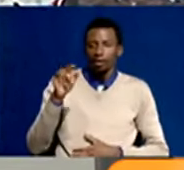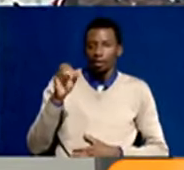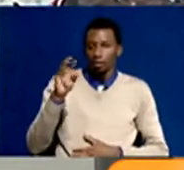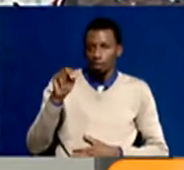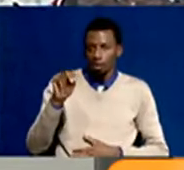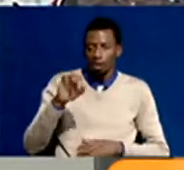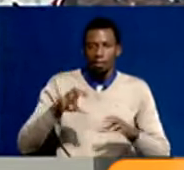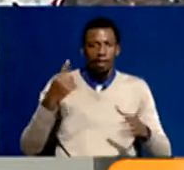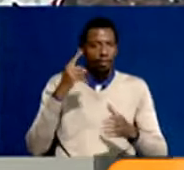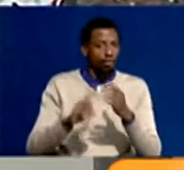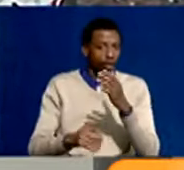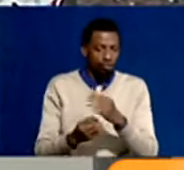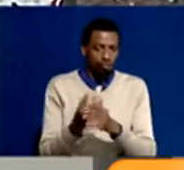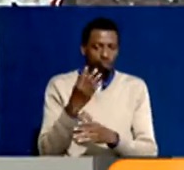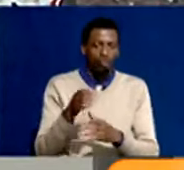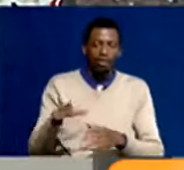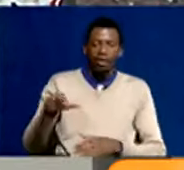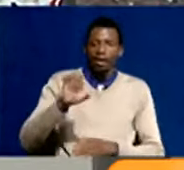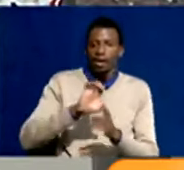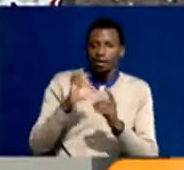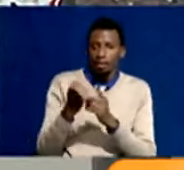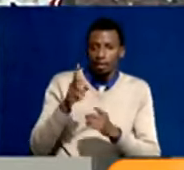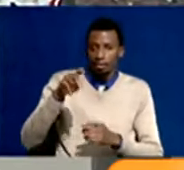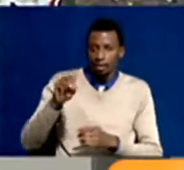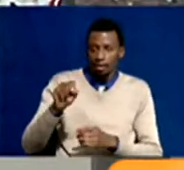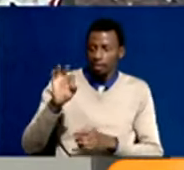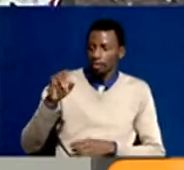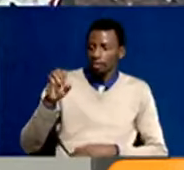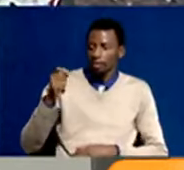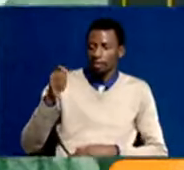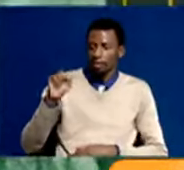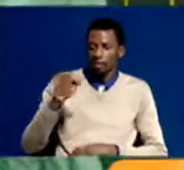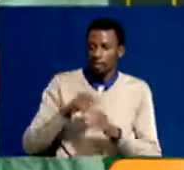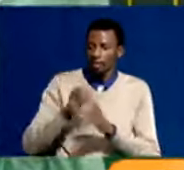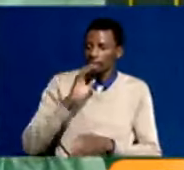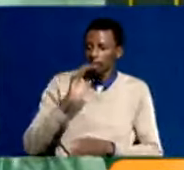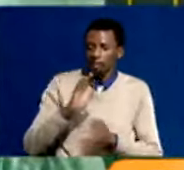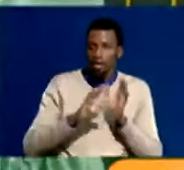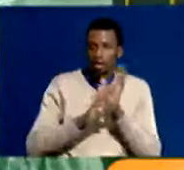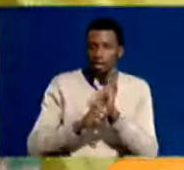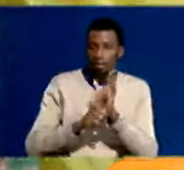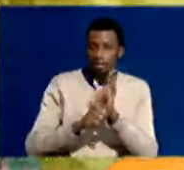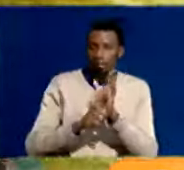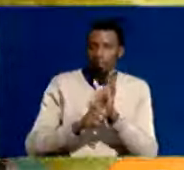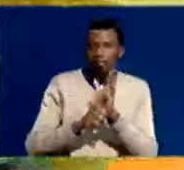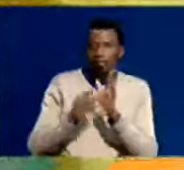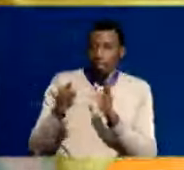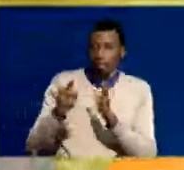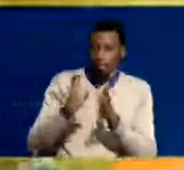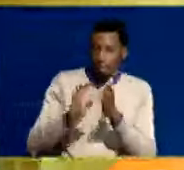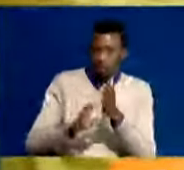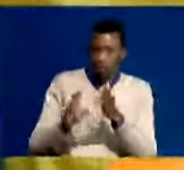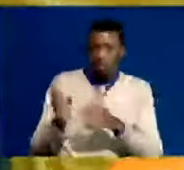growth. Environment PS Festus Ngeno, in a speech read on his behalf by the ministry's Secretary